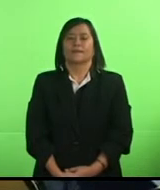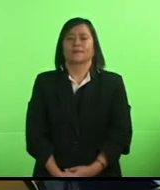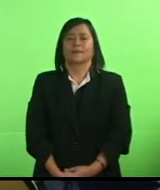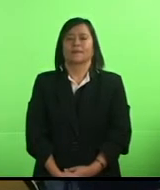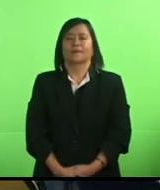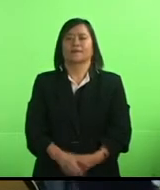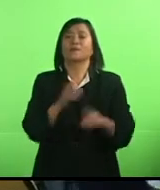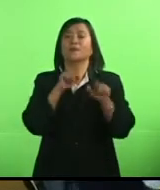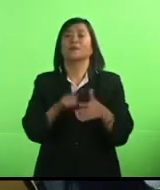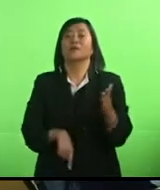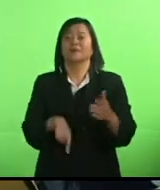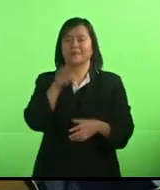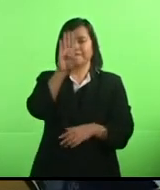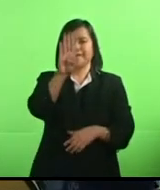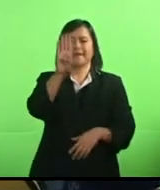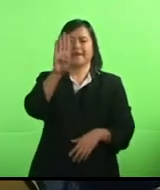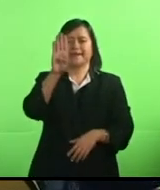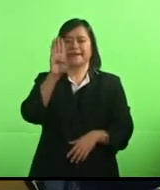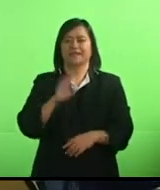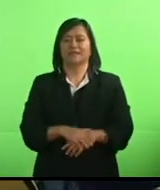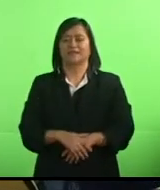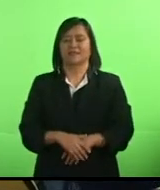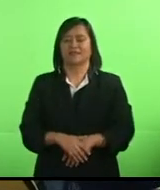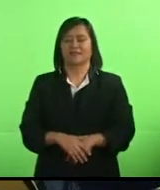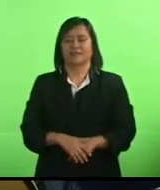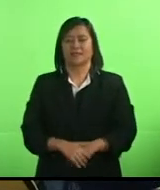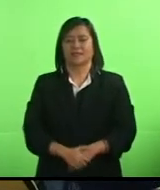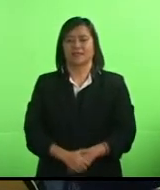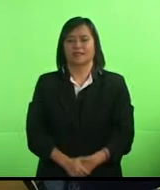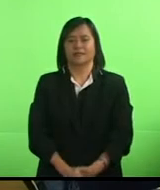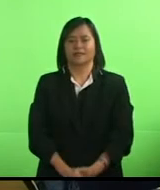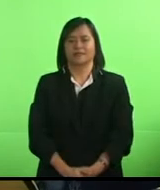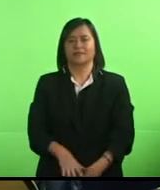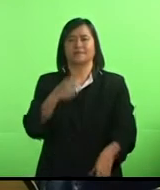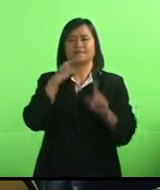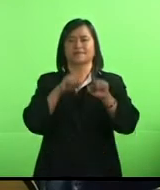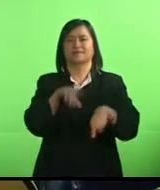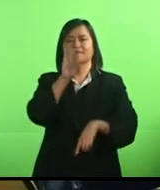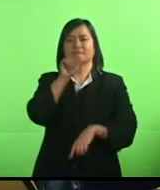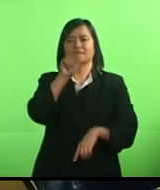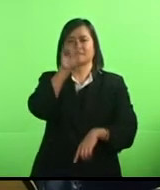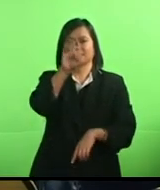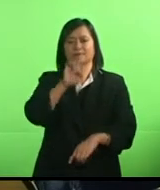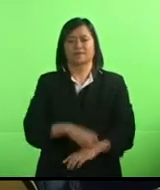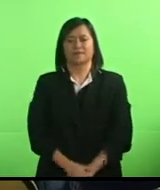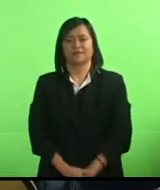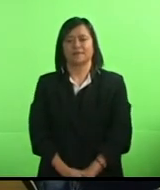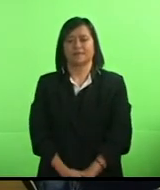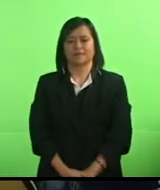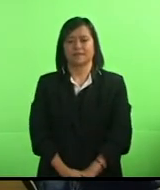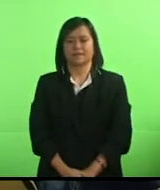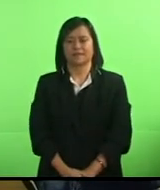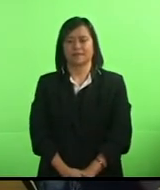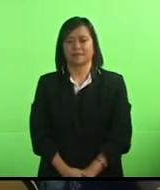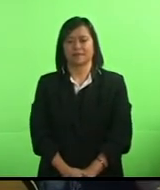Teacher? B. Correct? Yes. B, you faked. Yeah, faked. Number